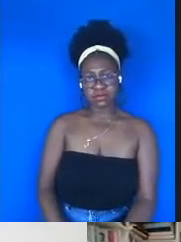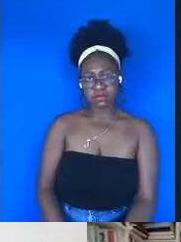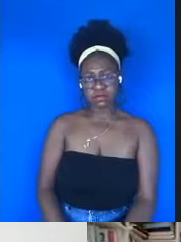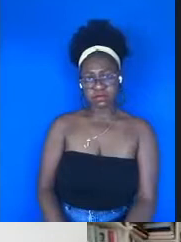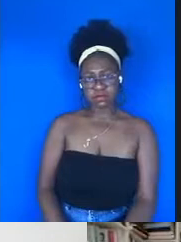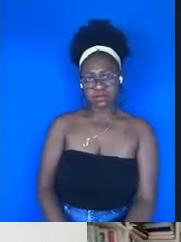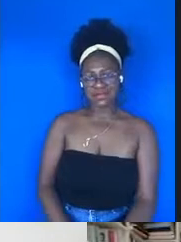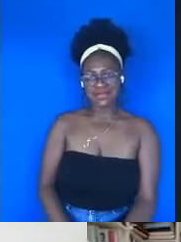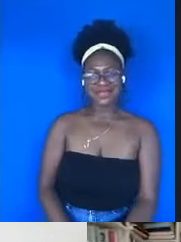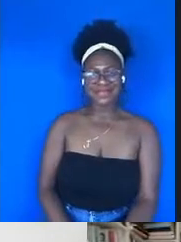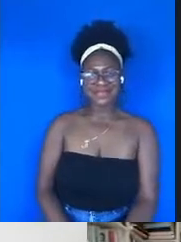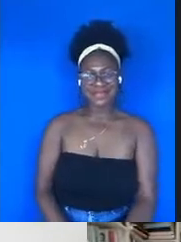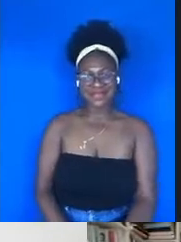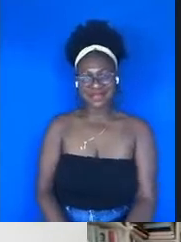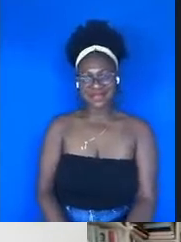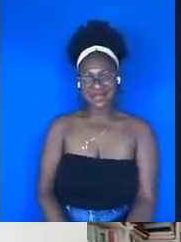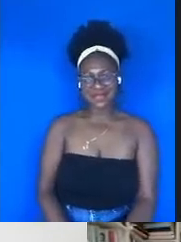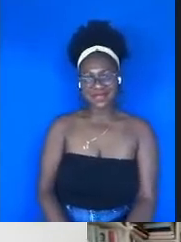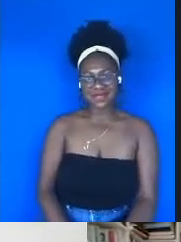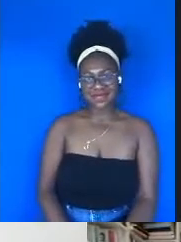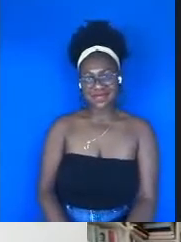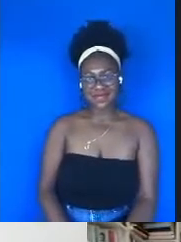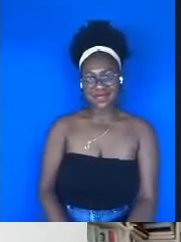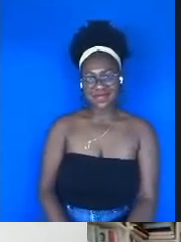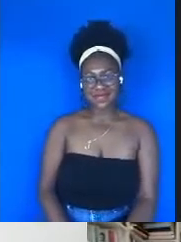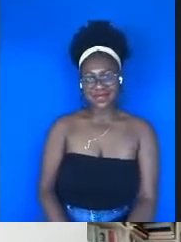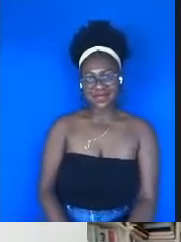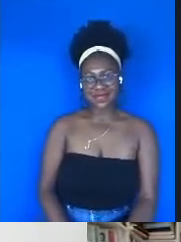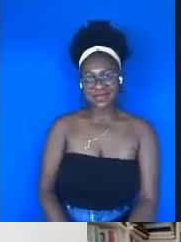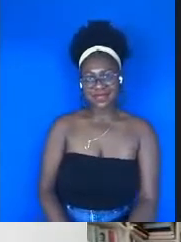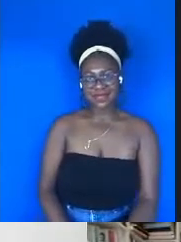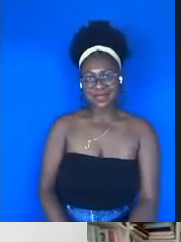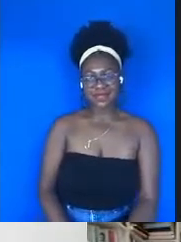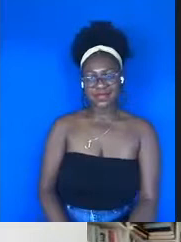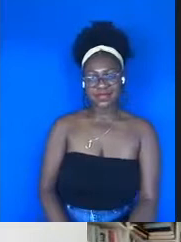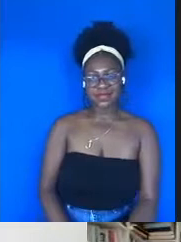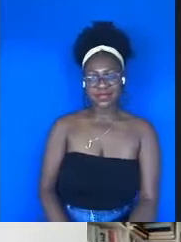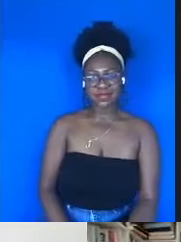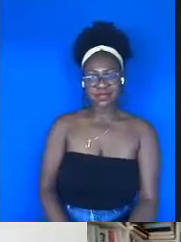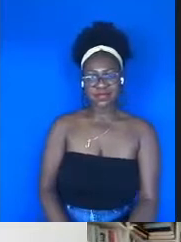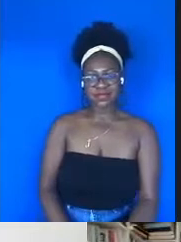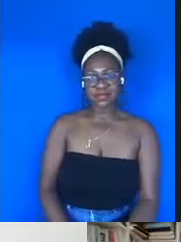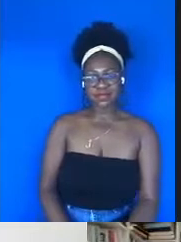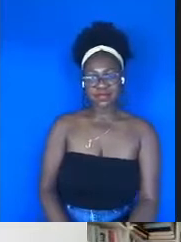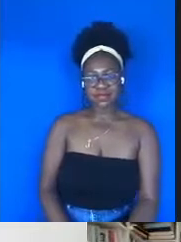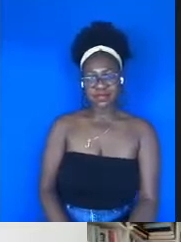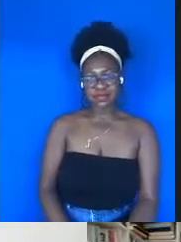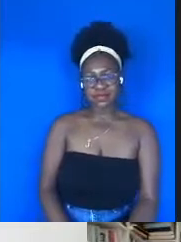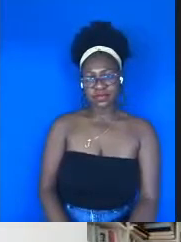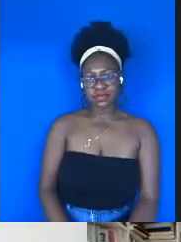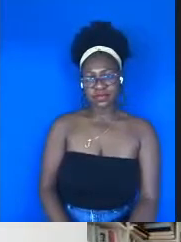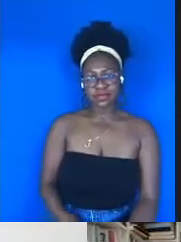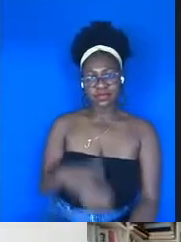it was a good thing to do. It felt like it was part of what I was already doing, and that if people didn't like it, that was okay